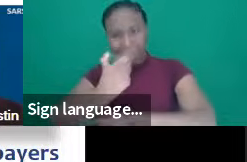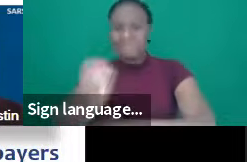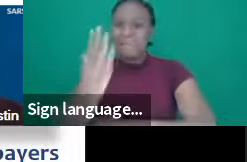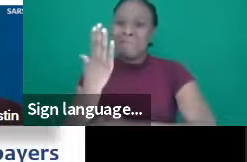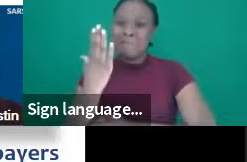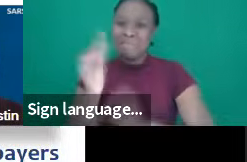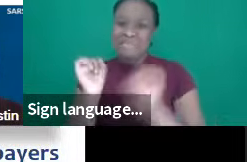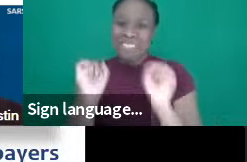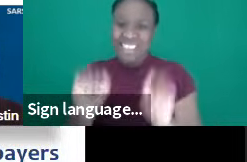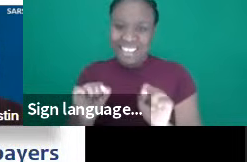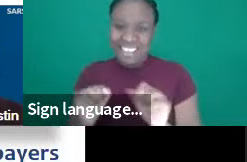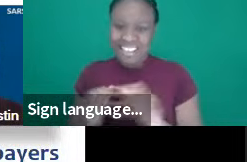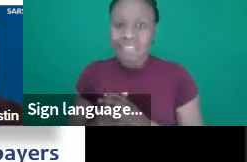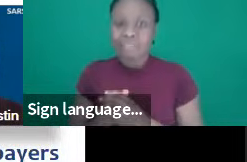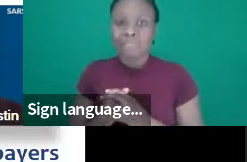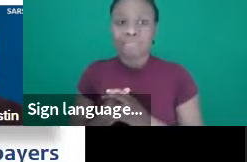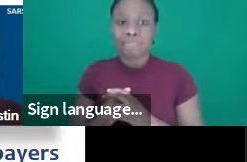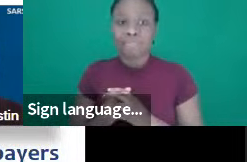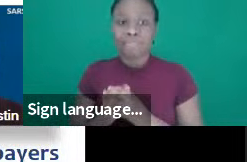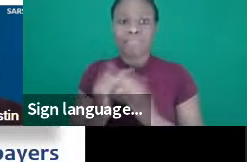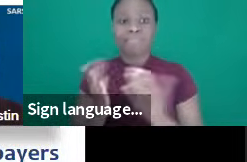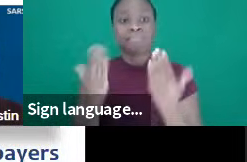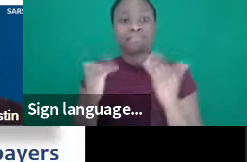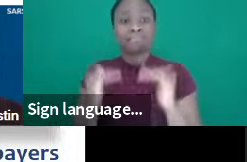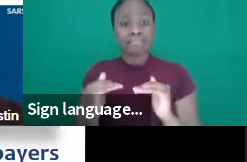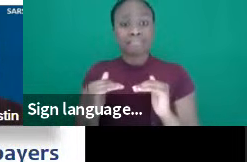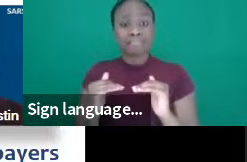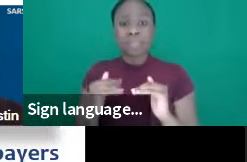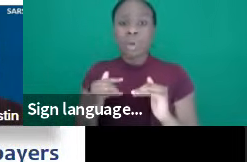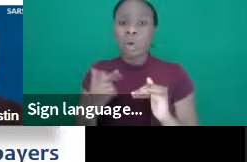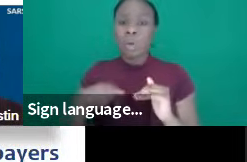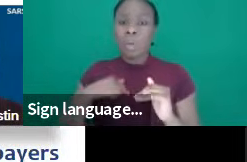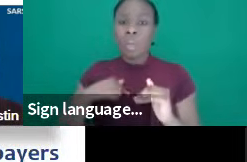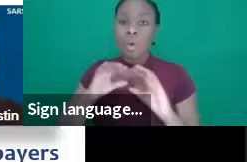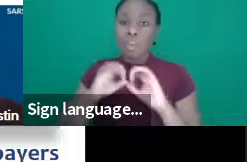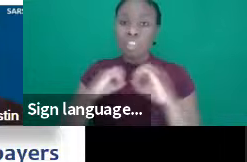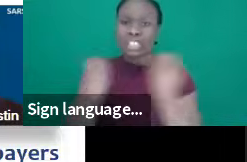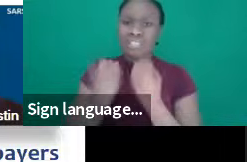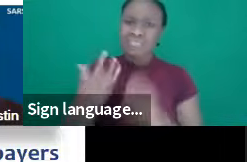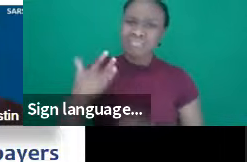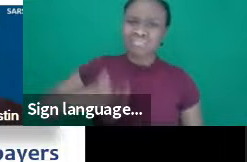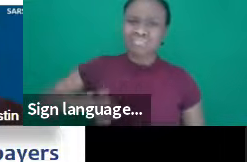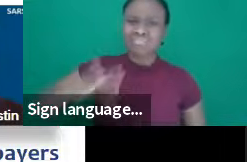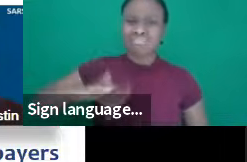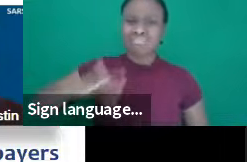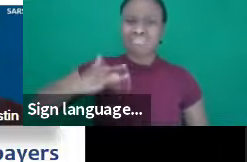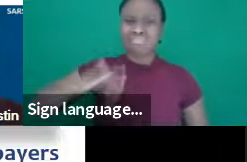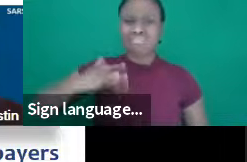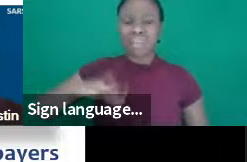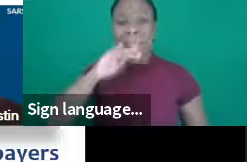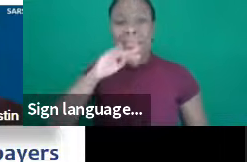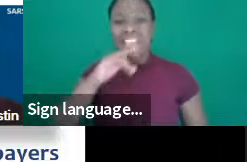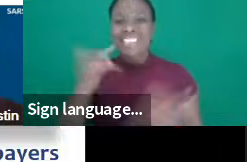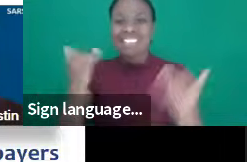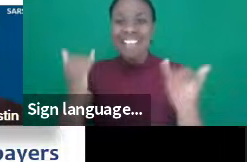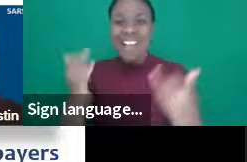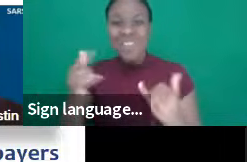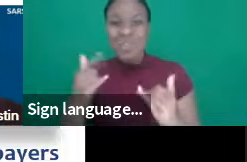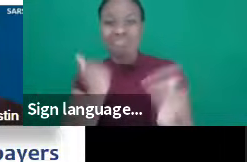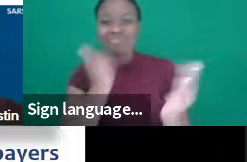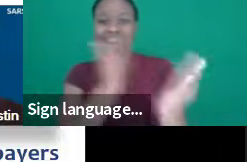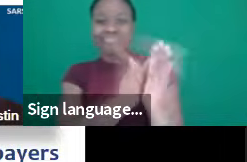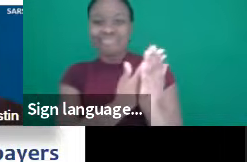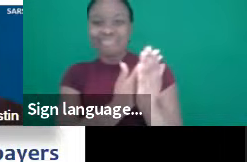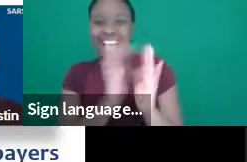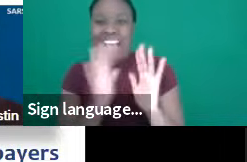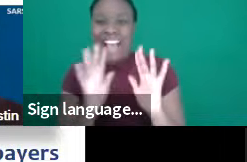a smart organization, we've made it easy for you to submit your returns and to even view